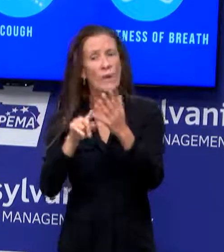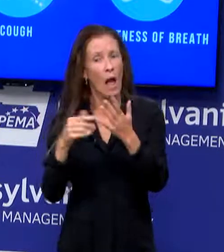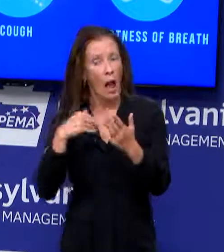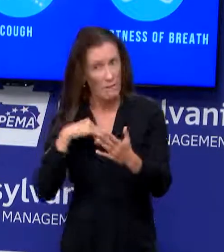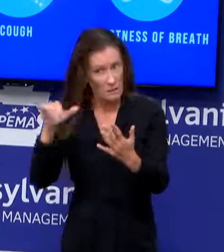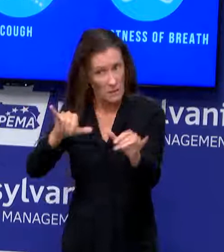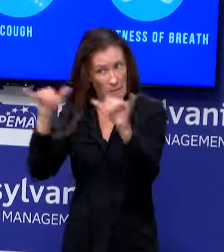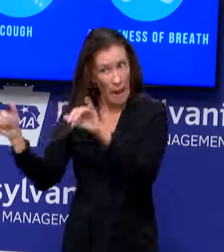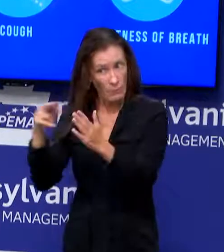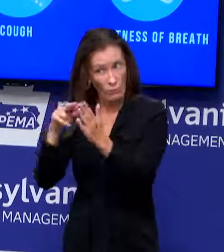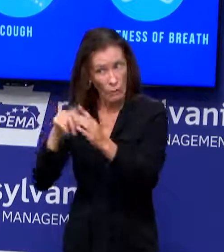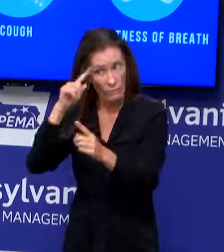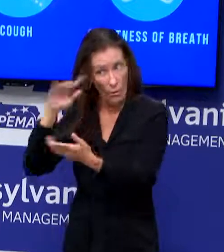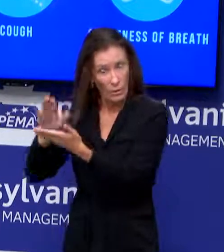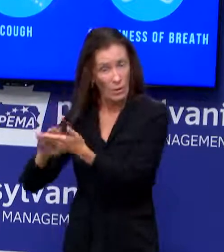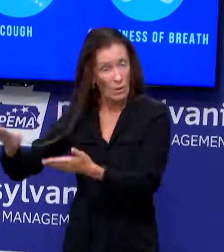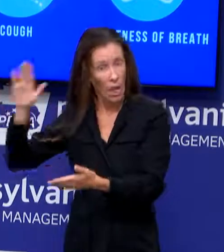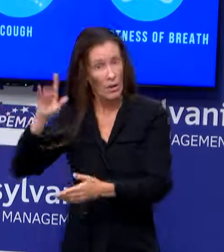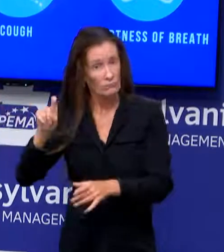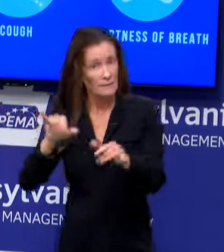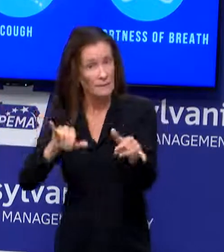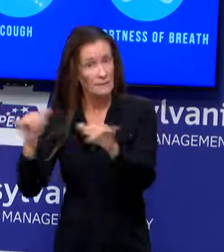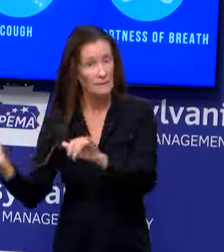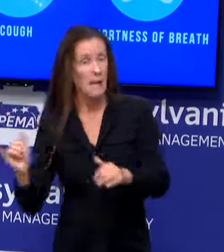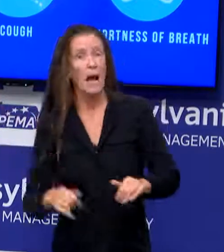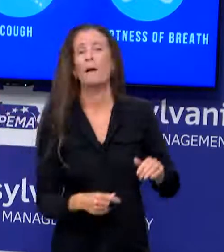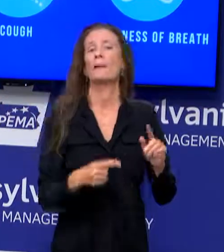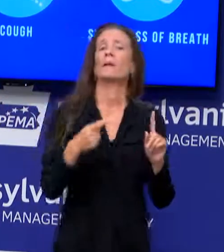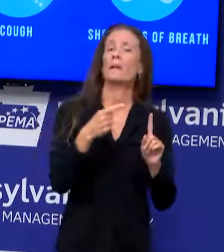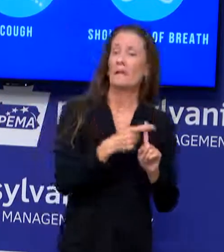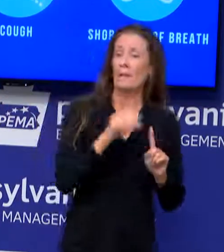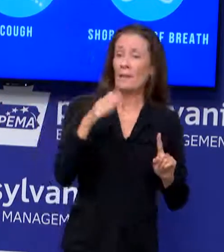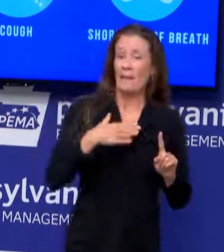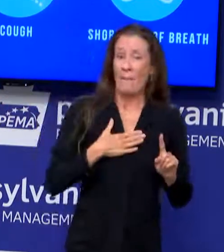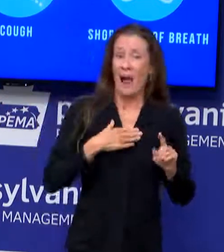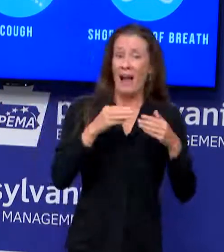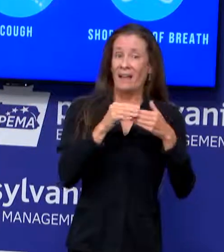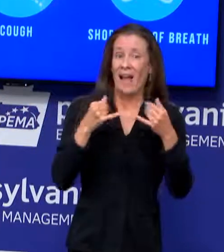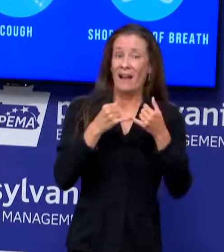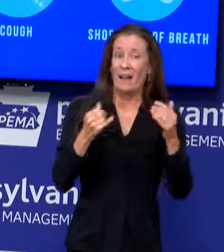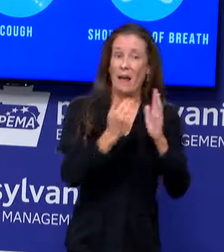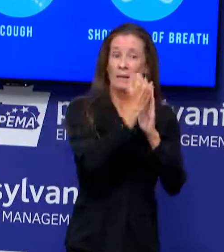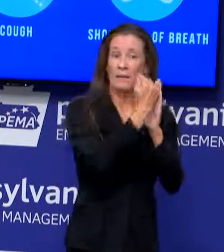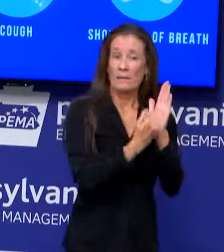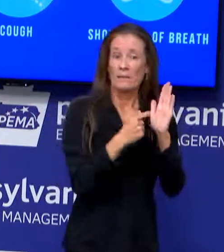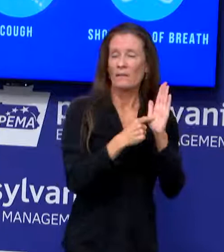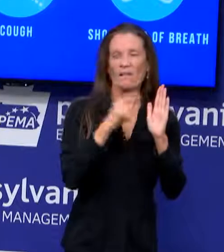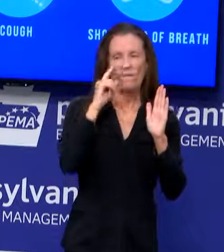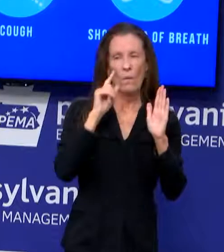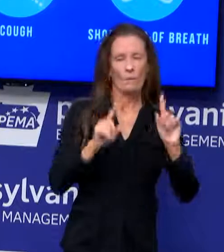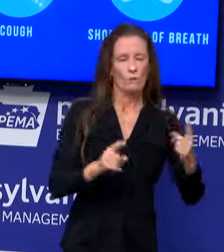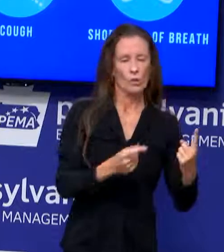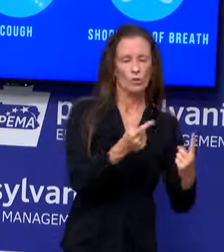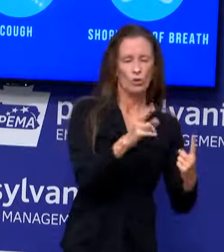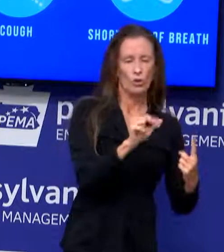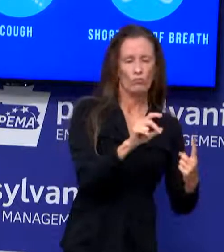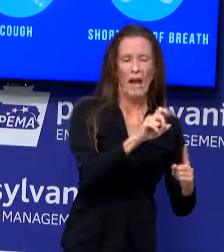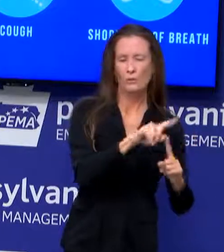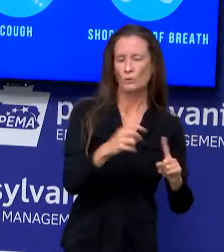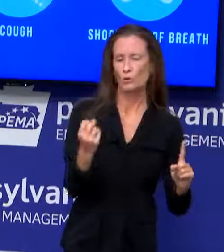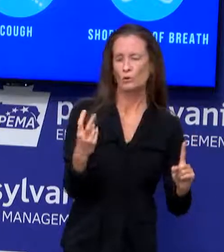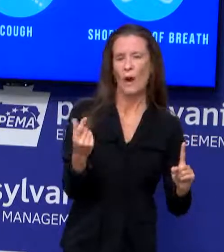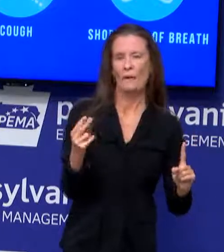So those guidances were particularly through K through 12. So all of our guidances have been specifically through K through 12. The colleges